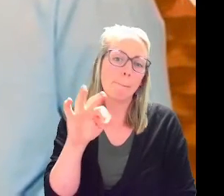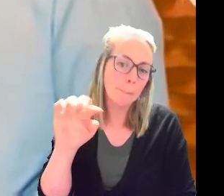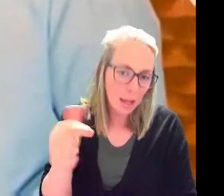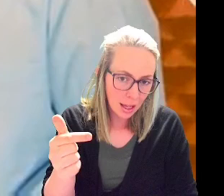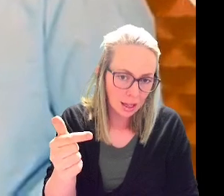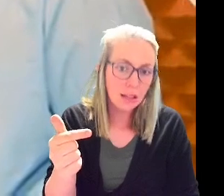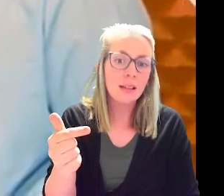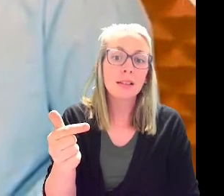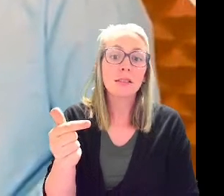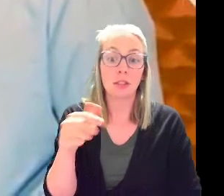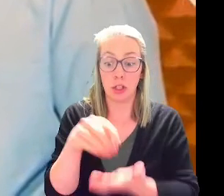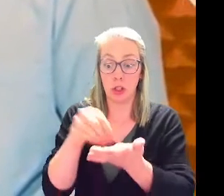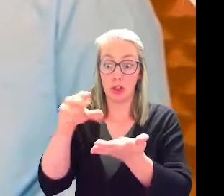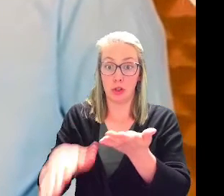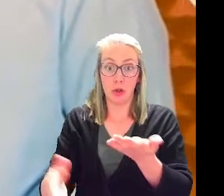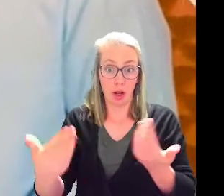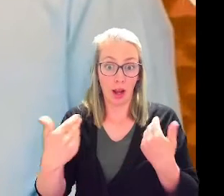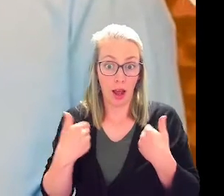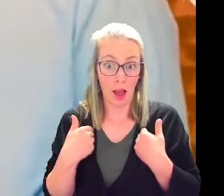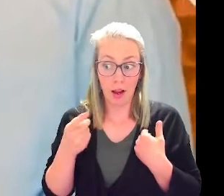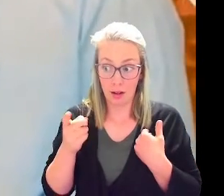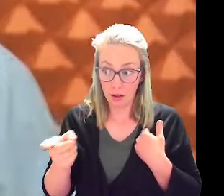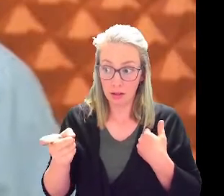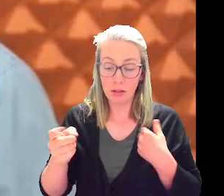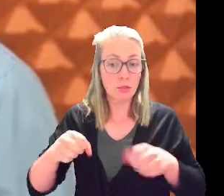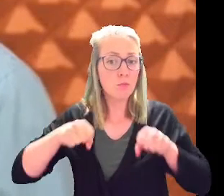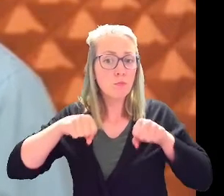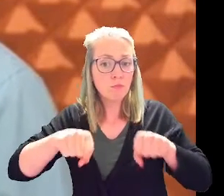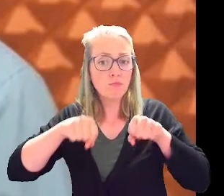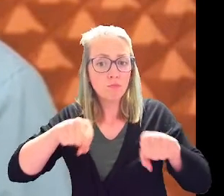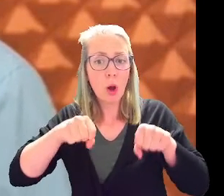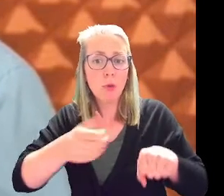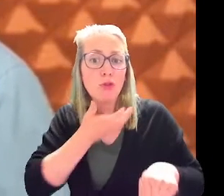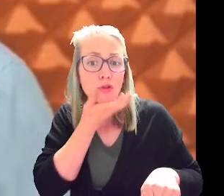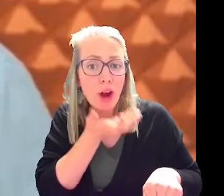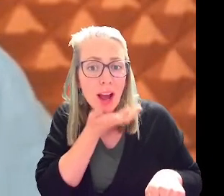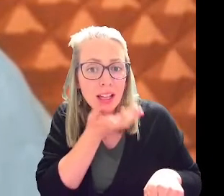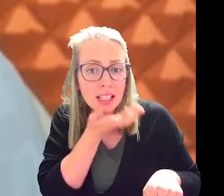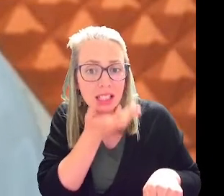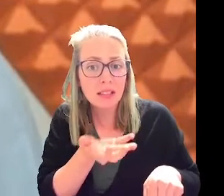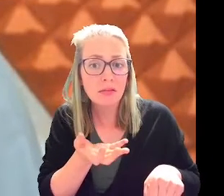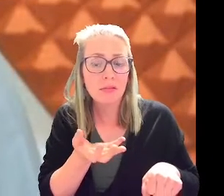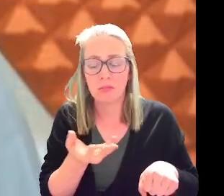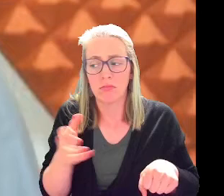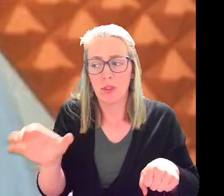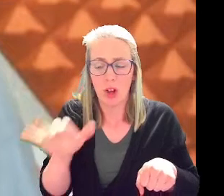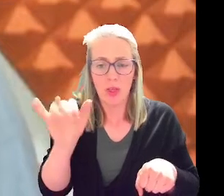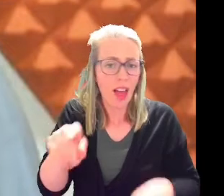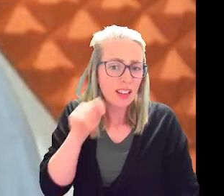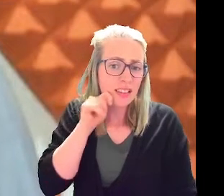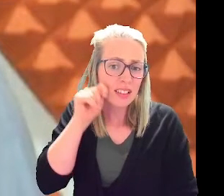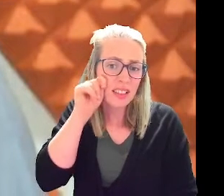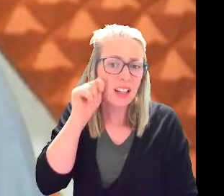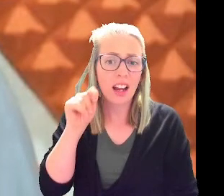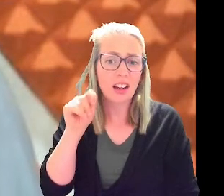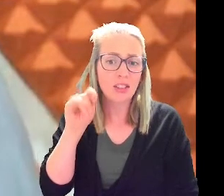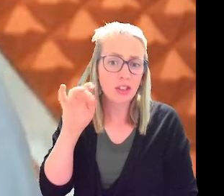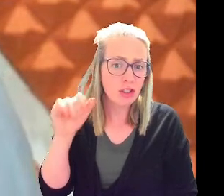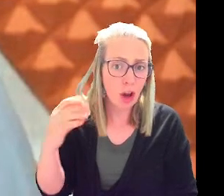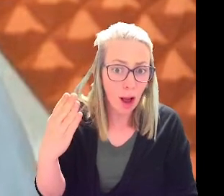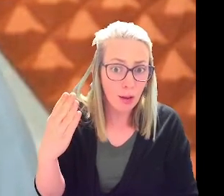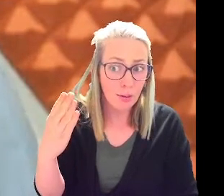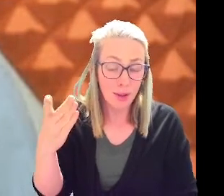who started off mowing lawns and basically just doing that as a teenager, liked it